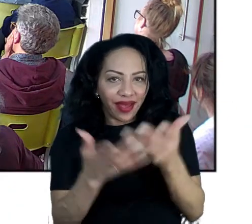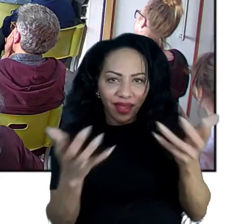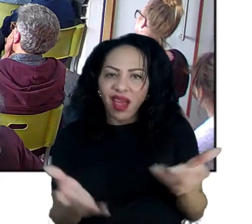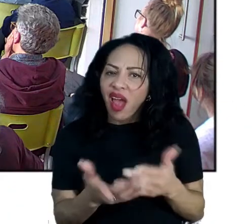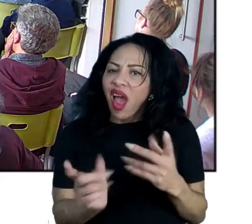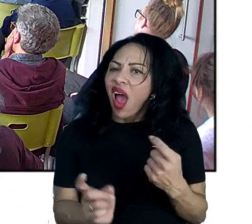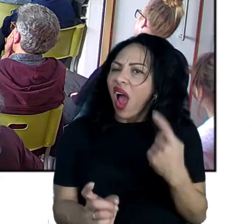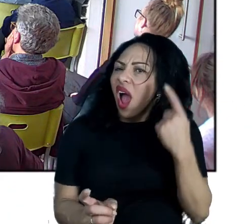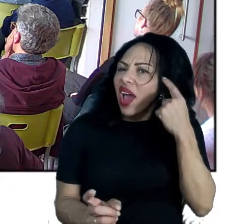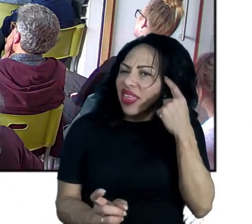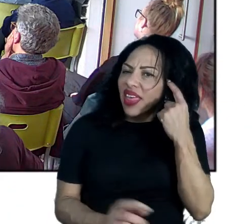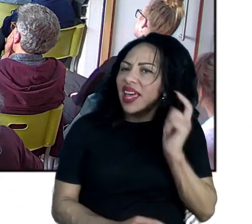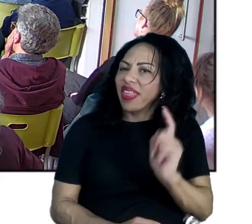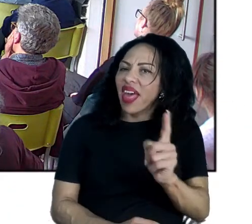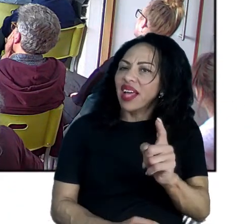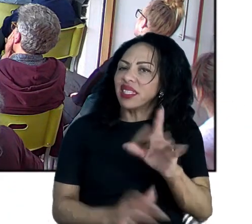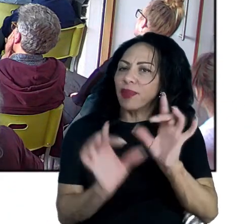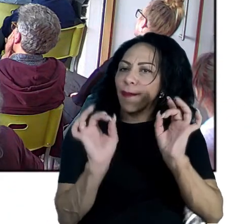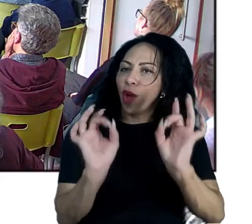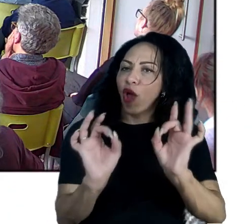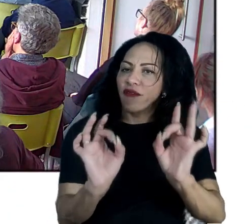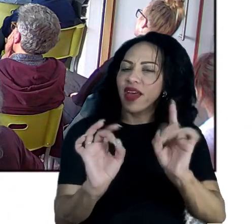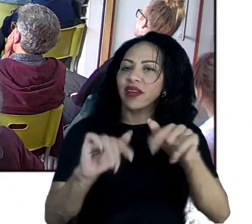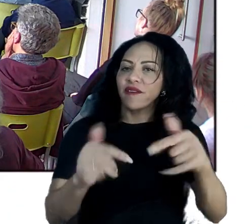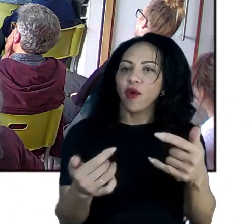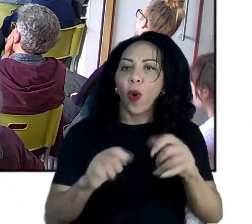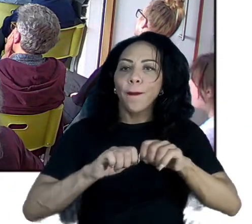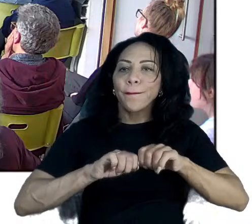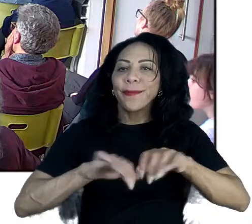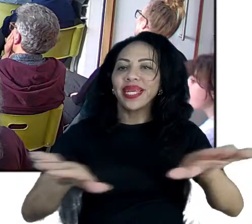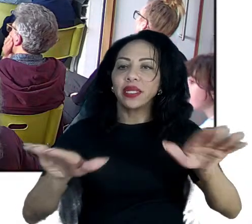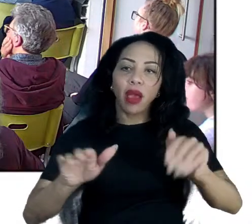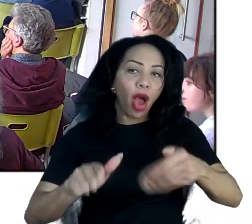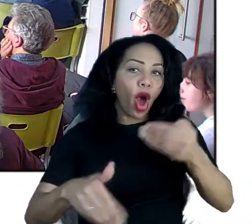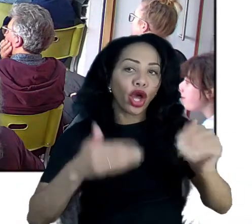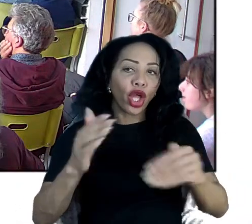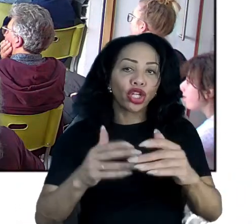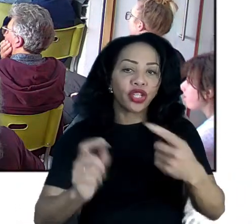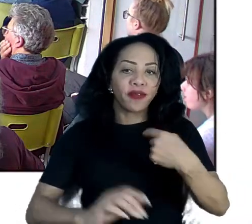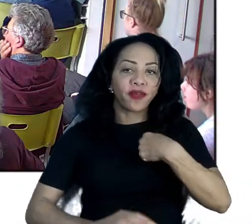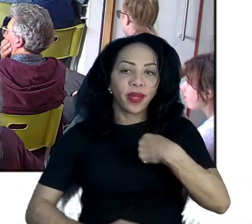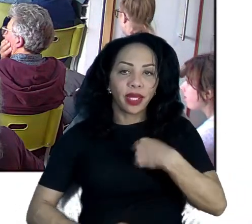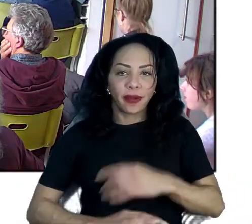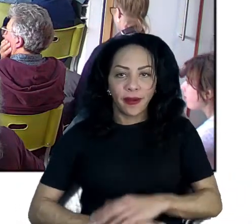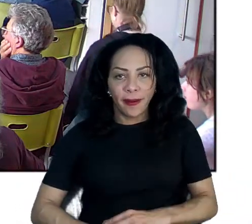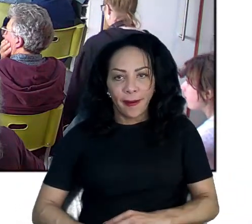of media archaeology to me. One last.